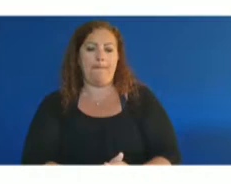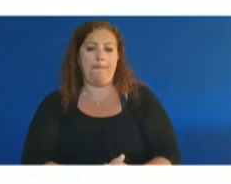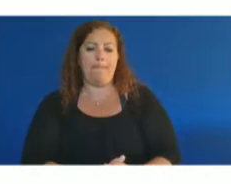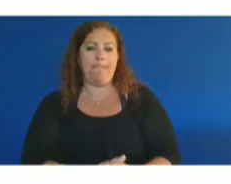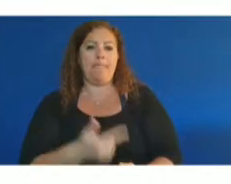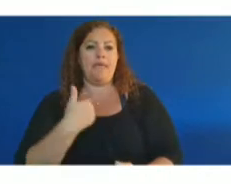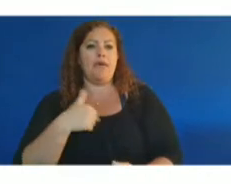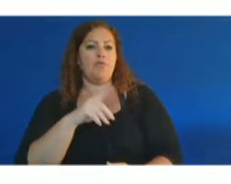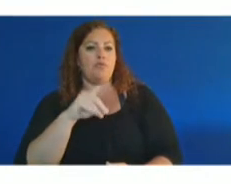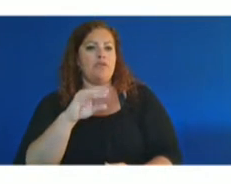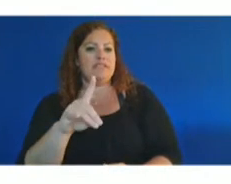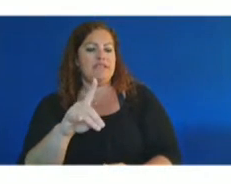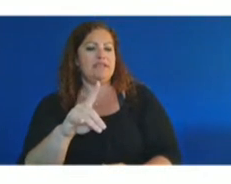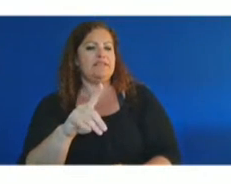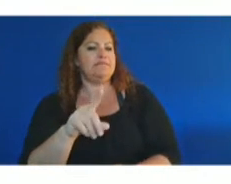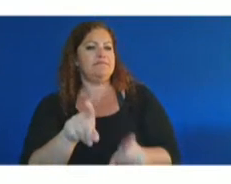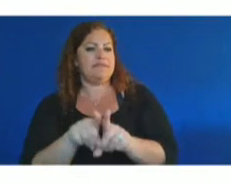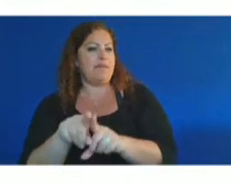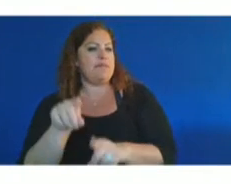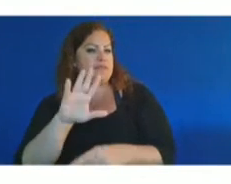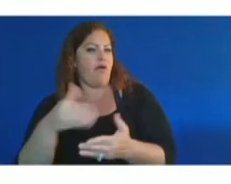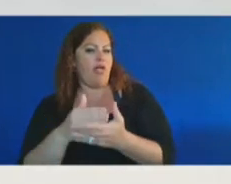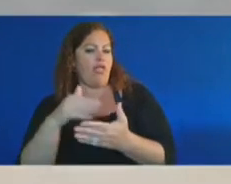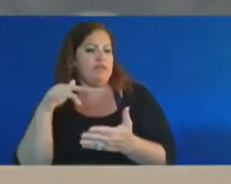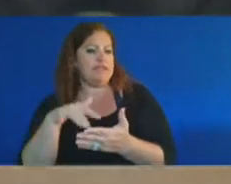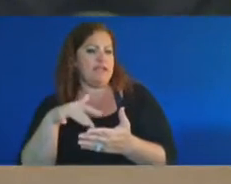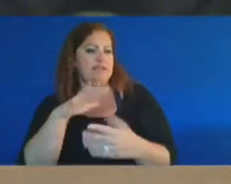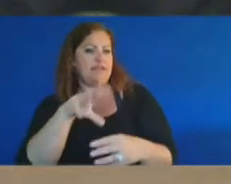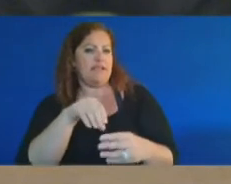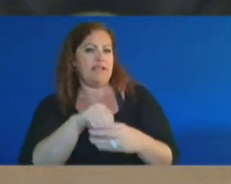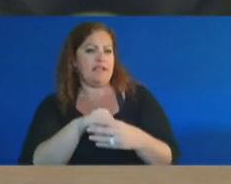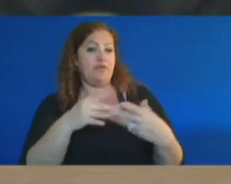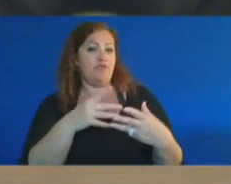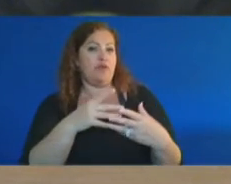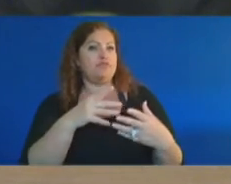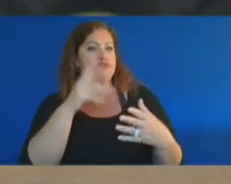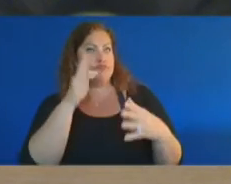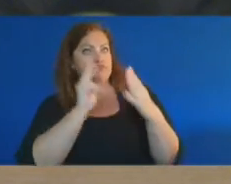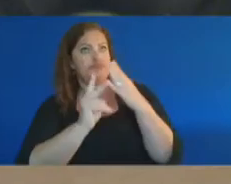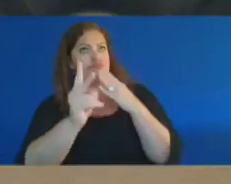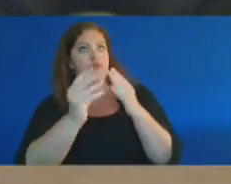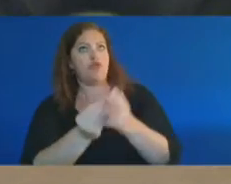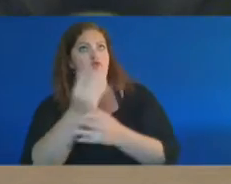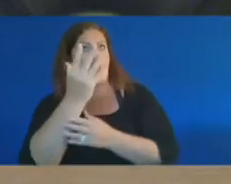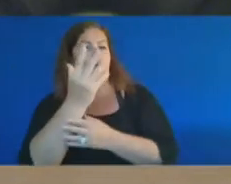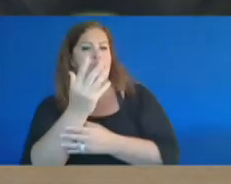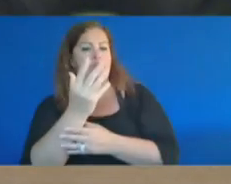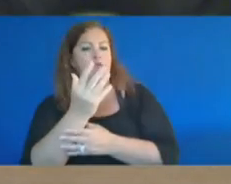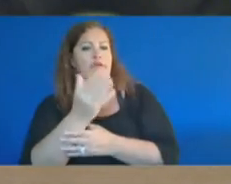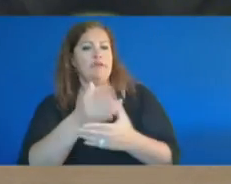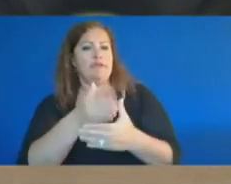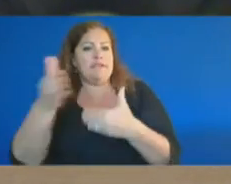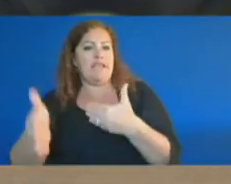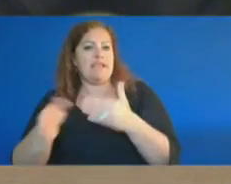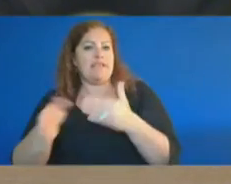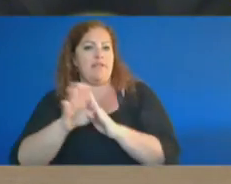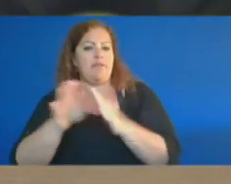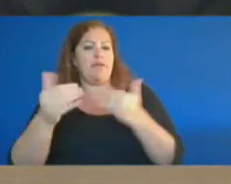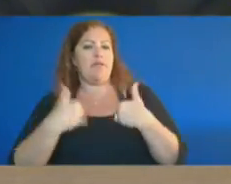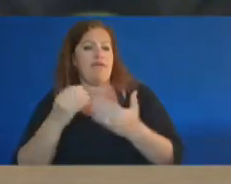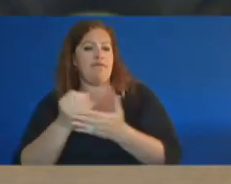as we do with all studies um include account for growth in the future so uh adjacent developments that have approved traffic